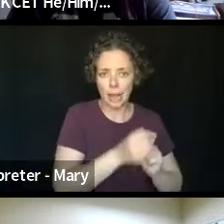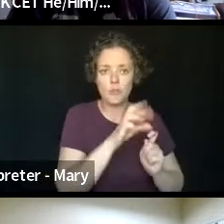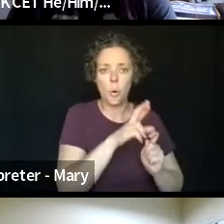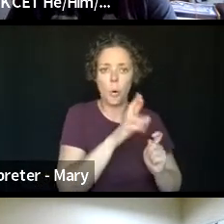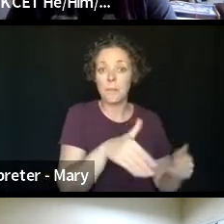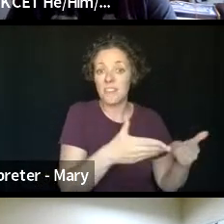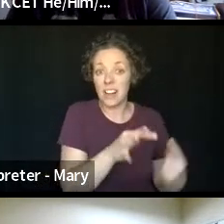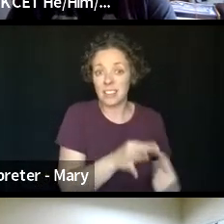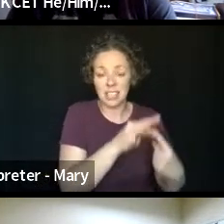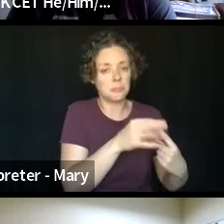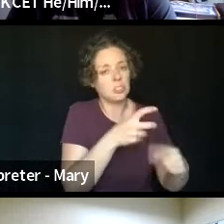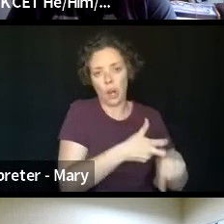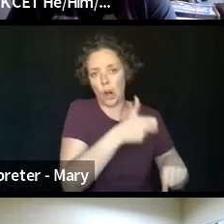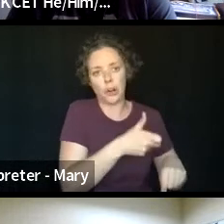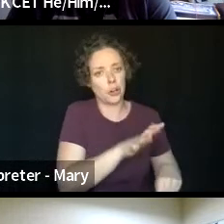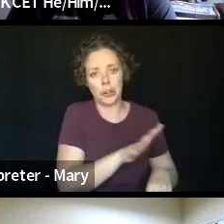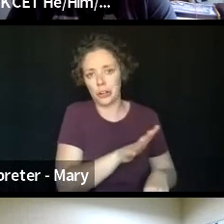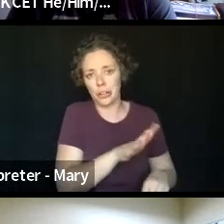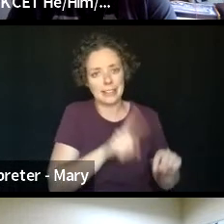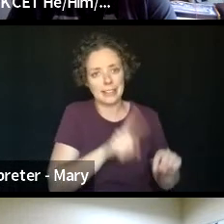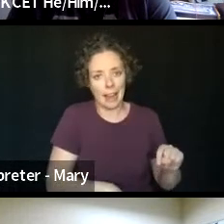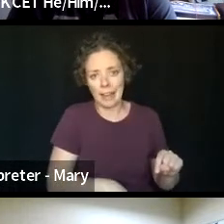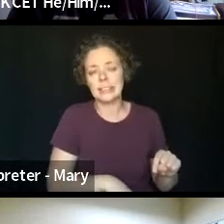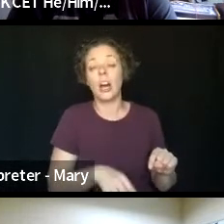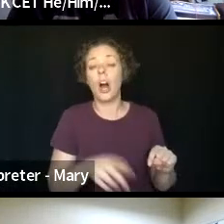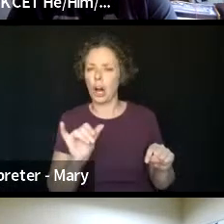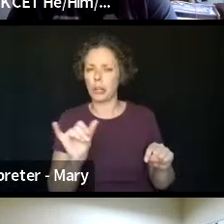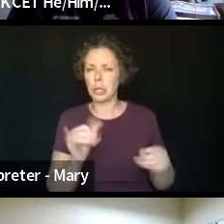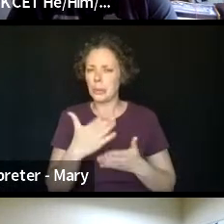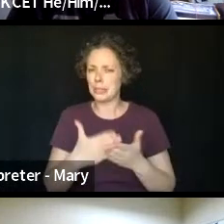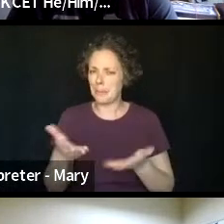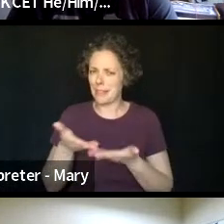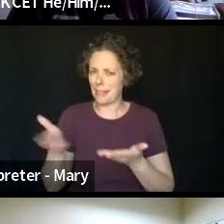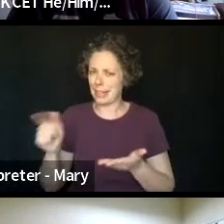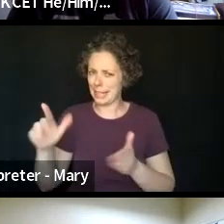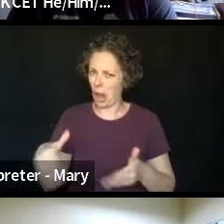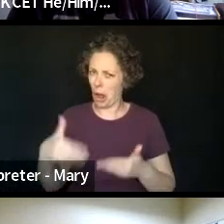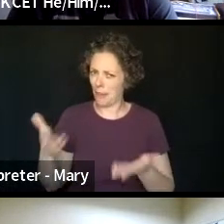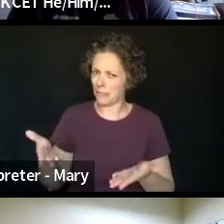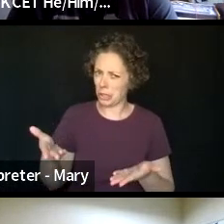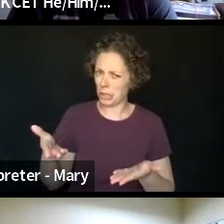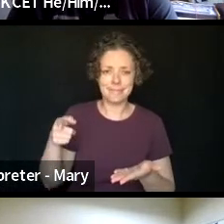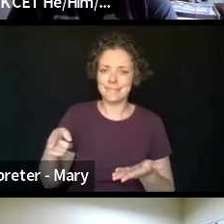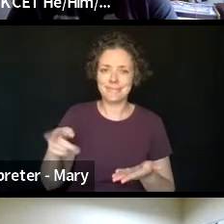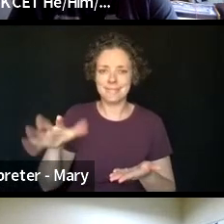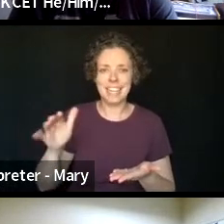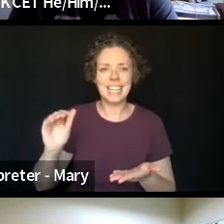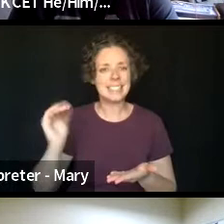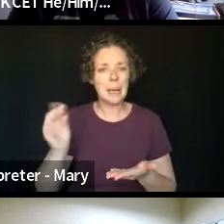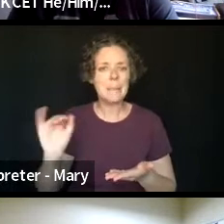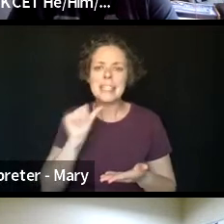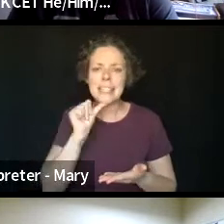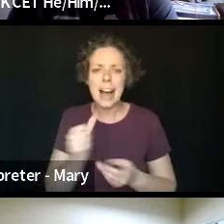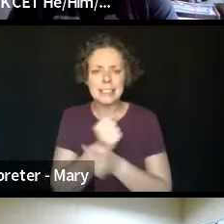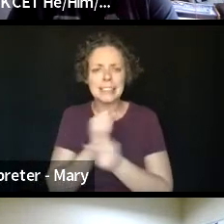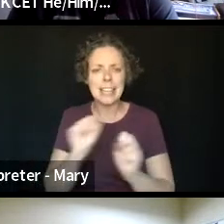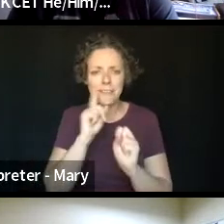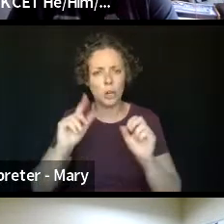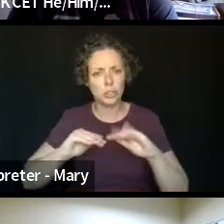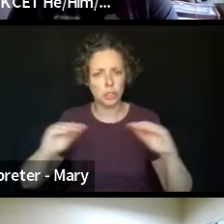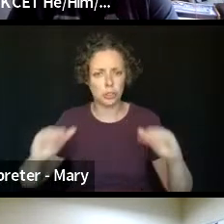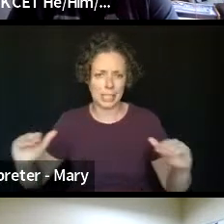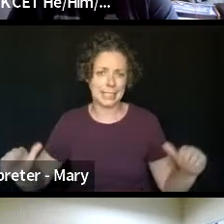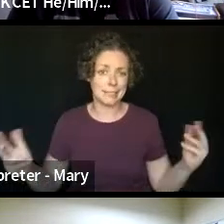as well as some of these things that they're offering are not safe for children. But